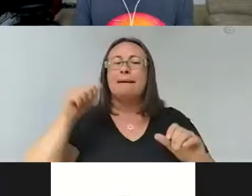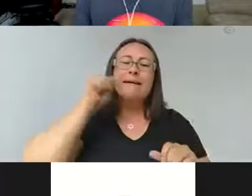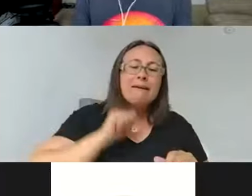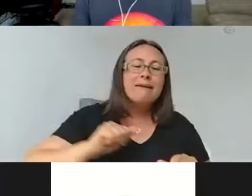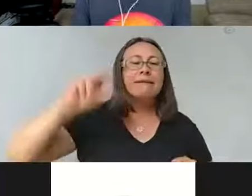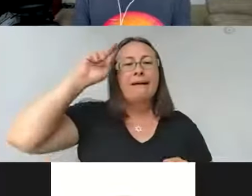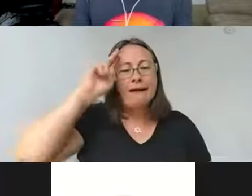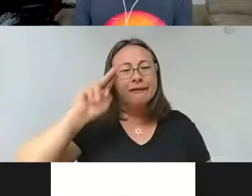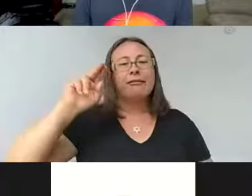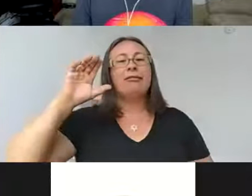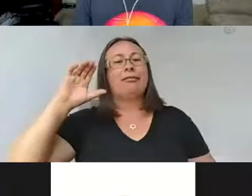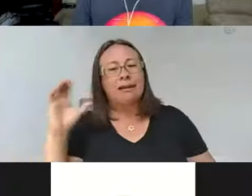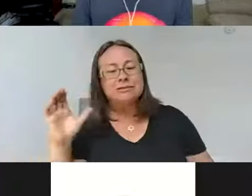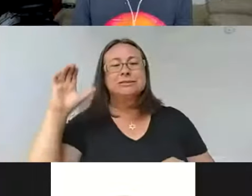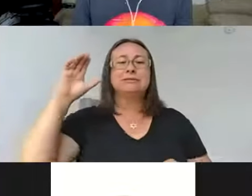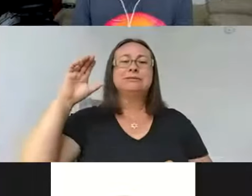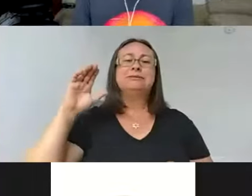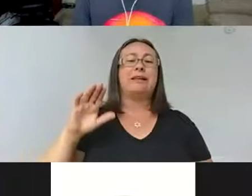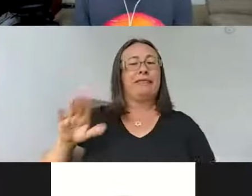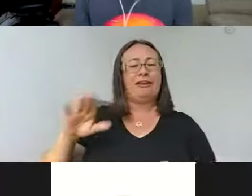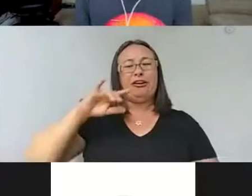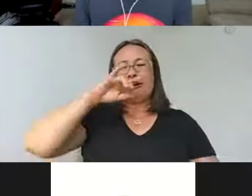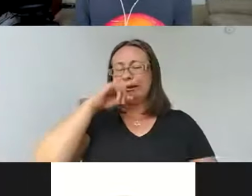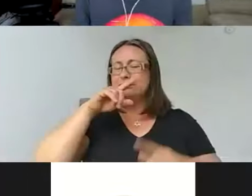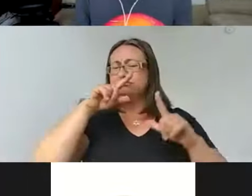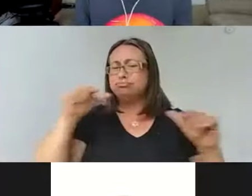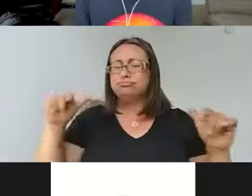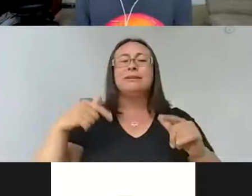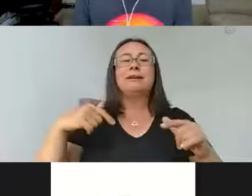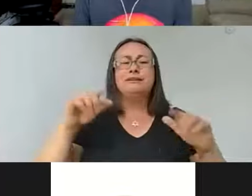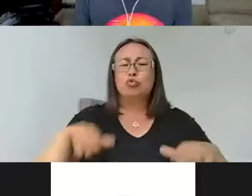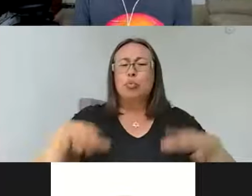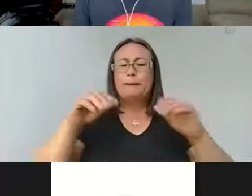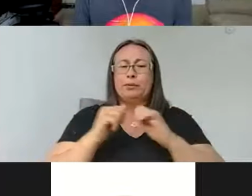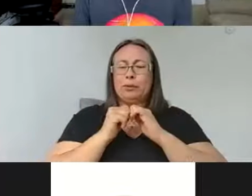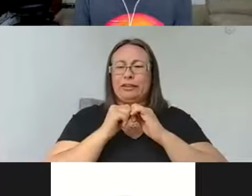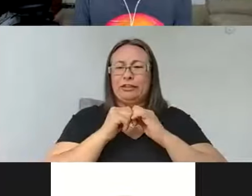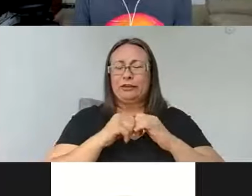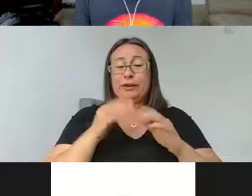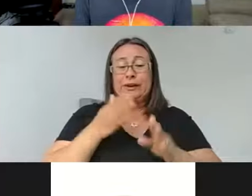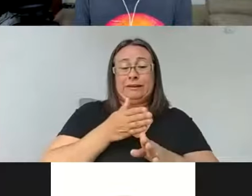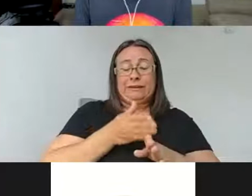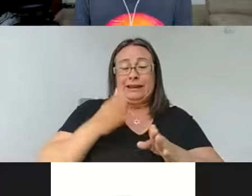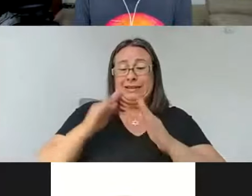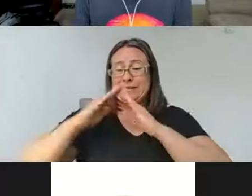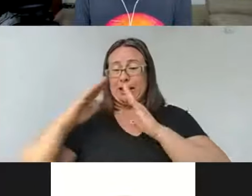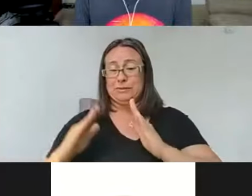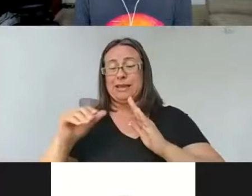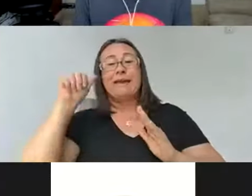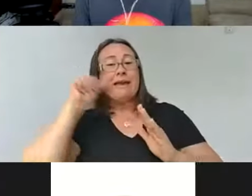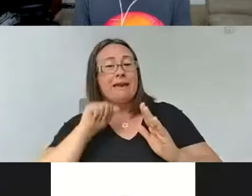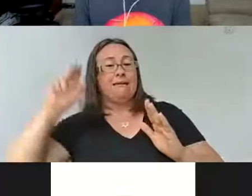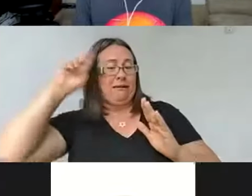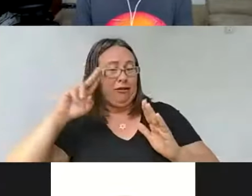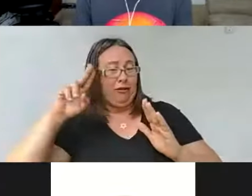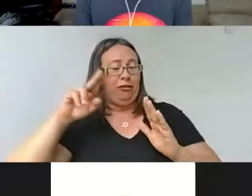and my cousins' kids. And we all grew up together. In fact, next door to me lived my aunt and uncle and three of my cousins, and